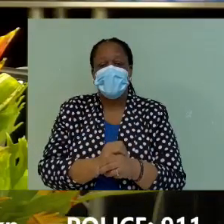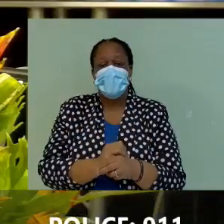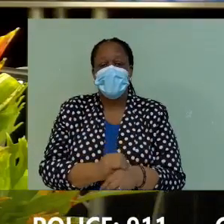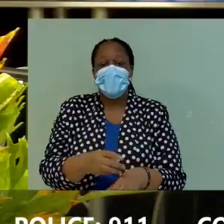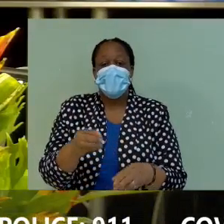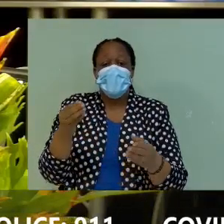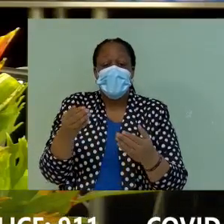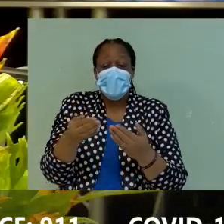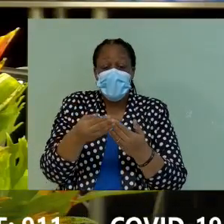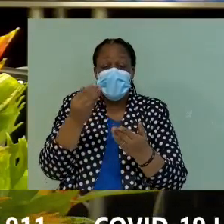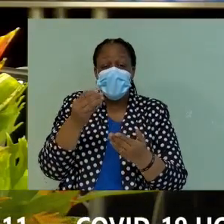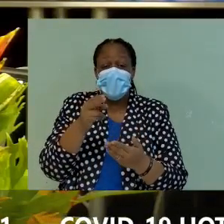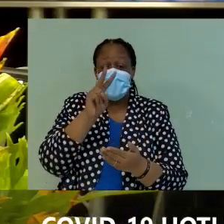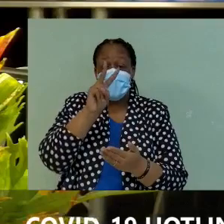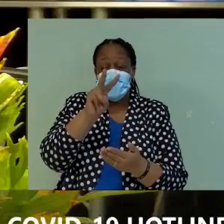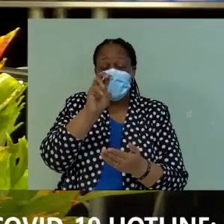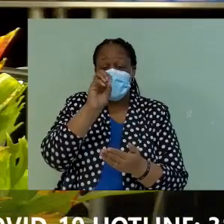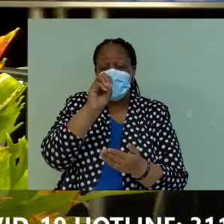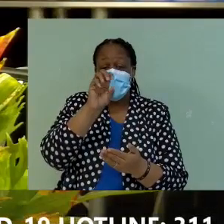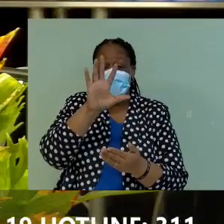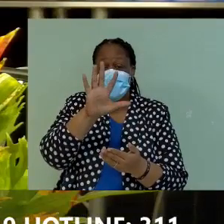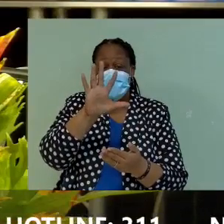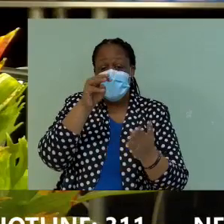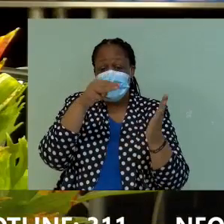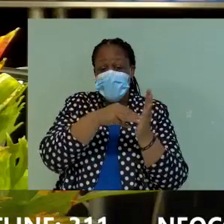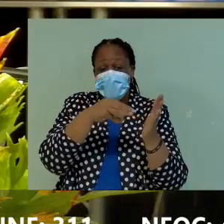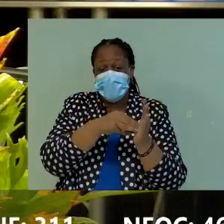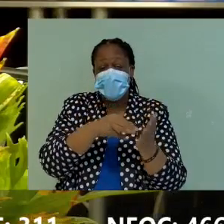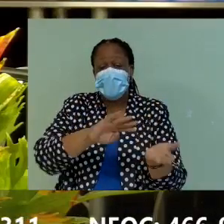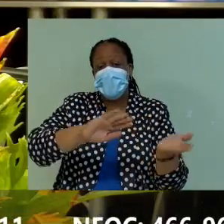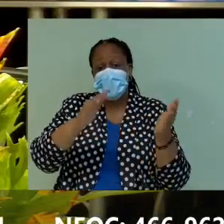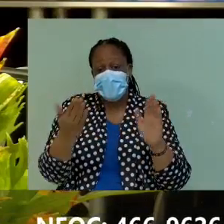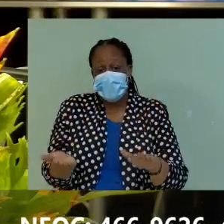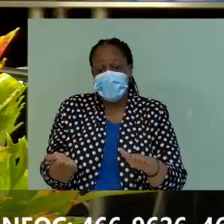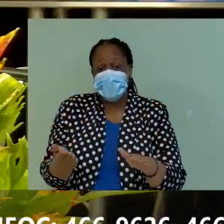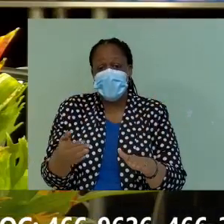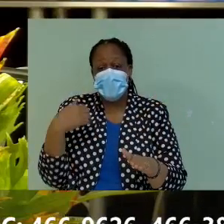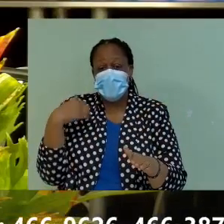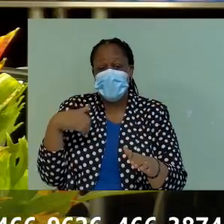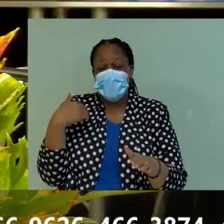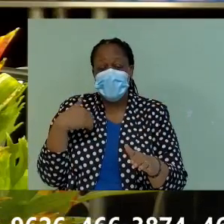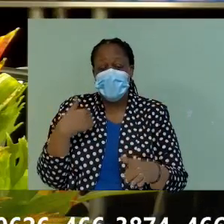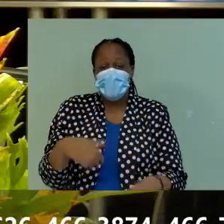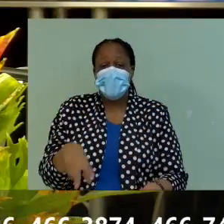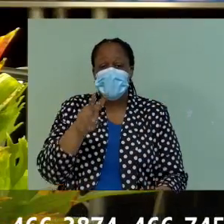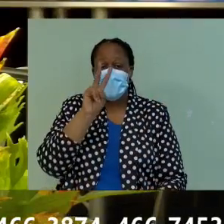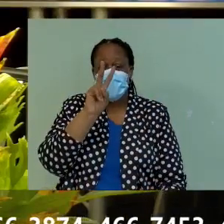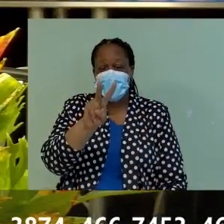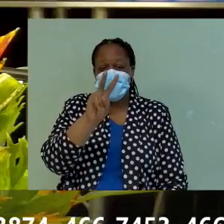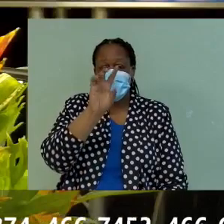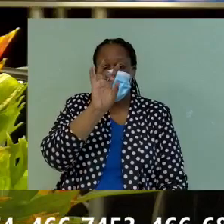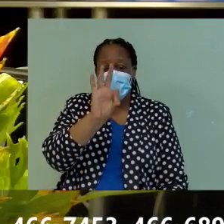almost 205,000 deaths. To date, 294 persons have